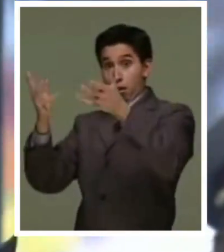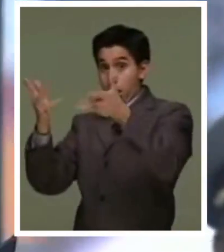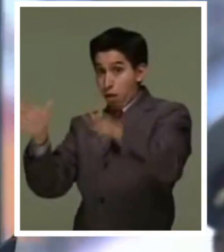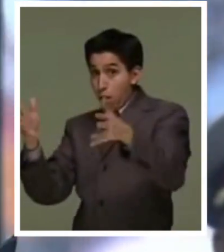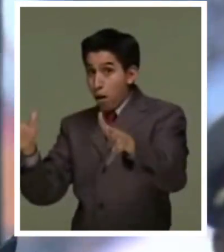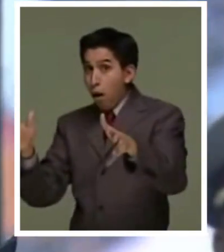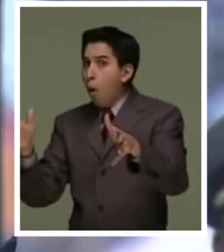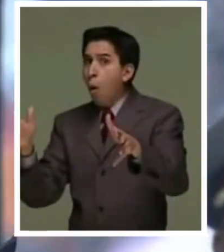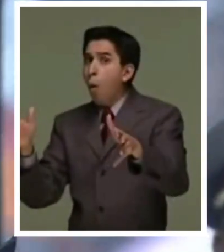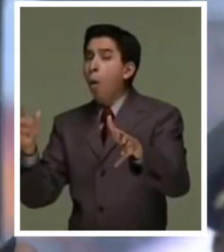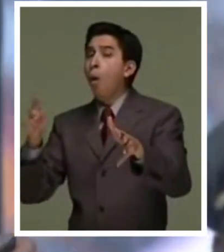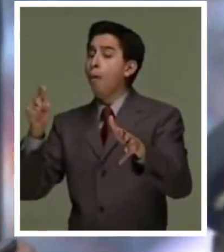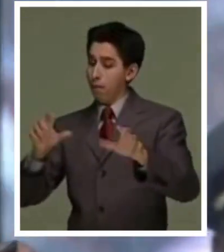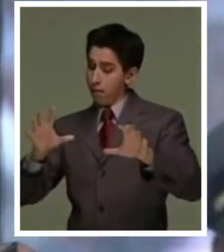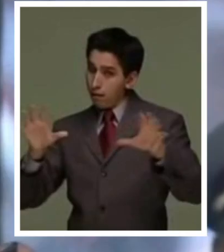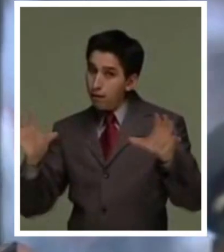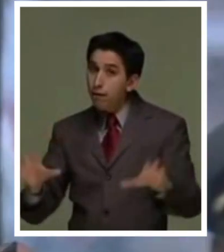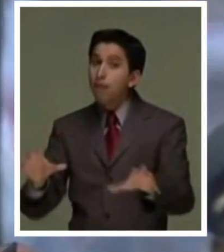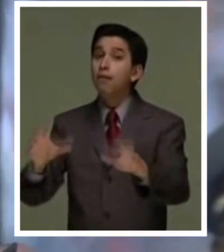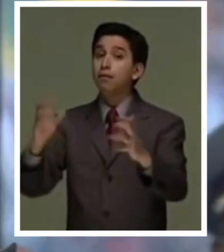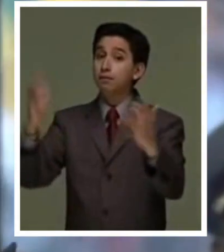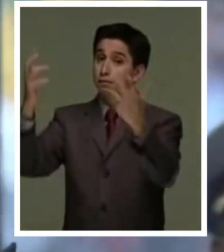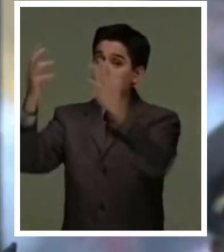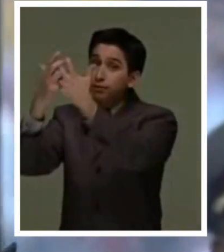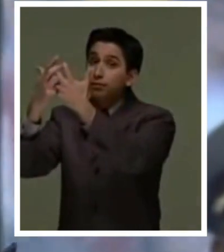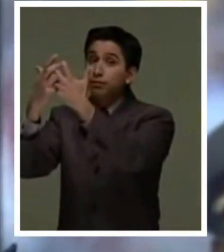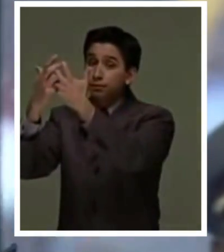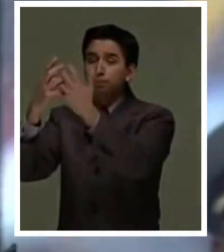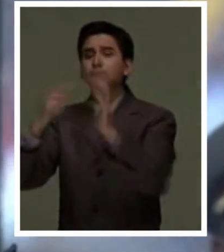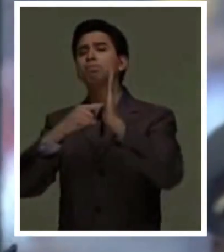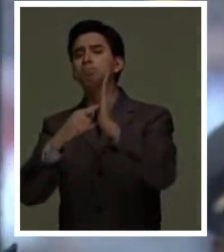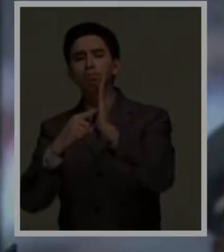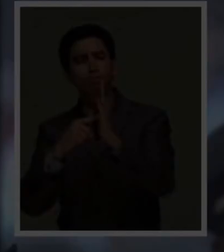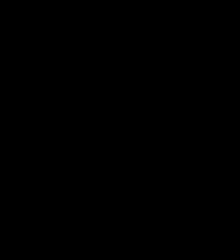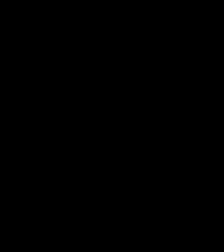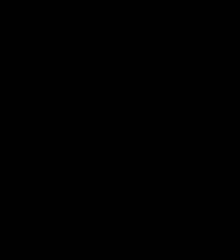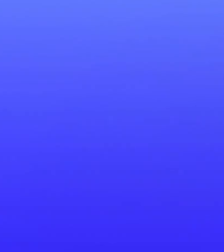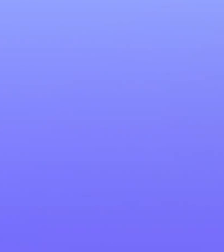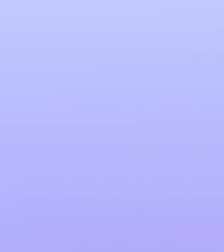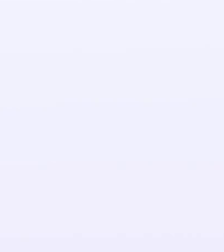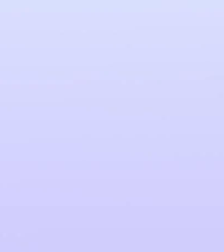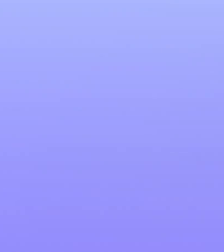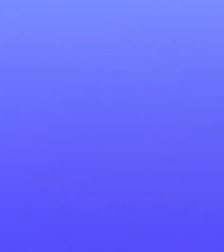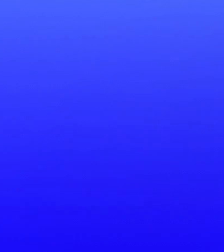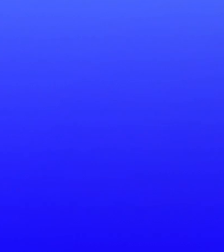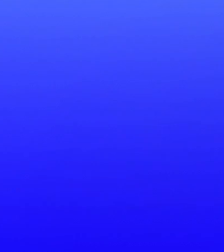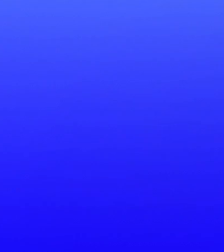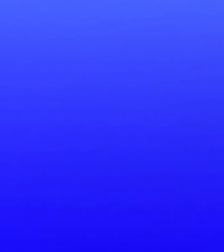opportunities. It is an ideal which I hope to live for and to achieve.